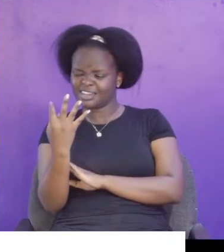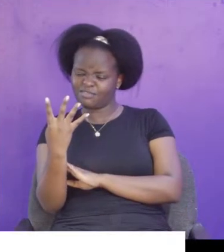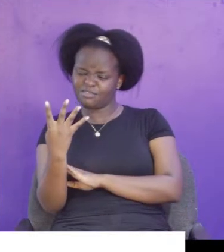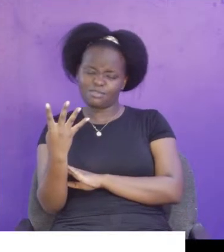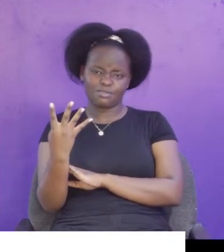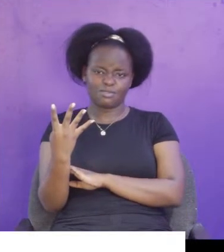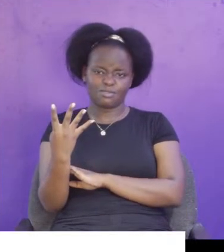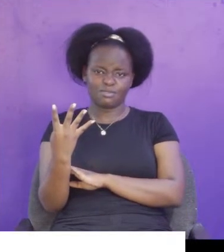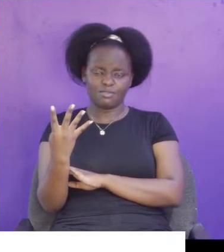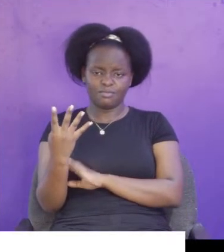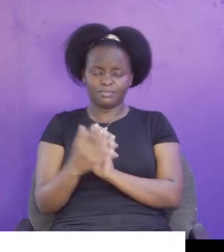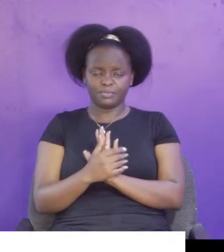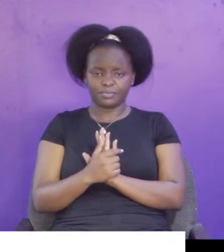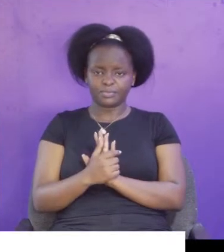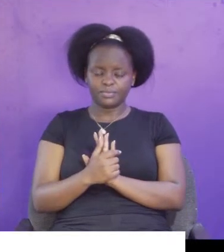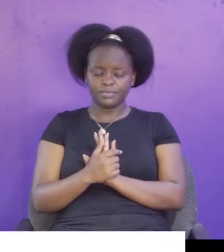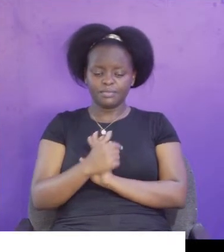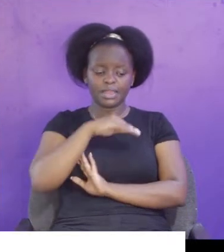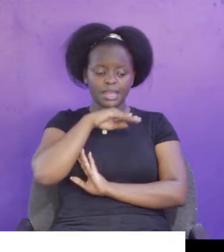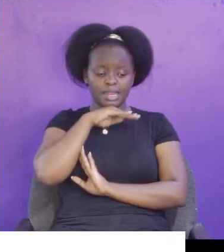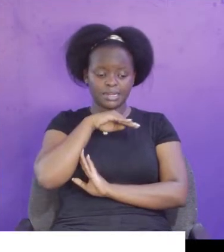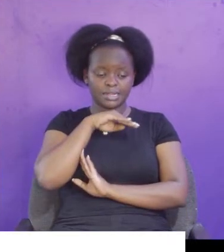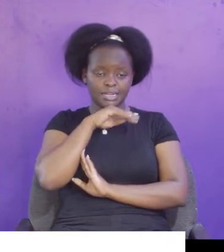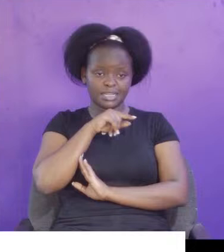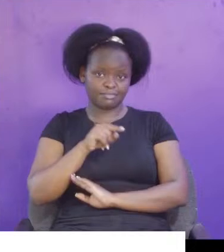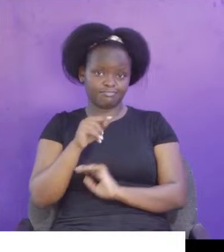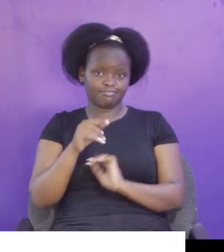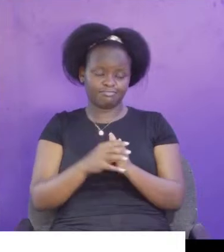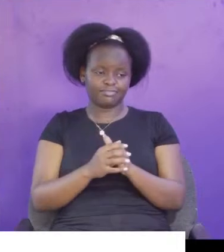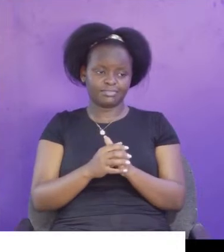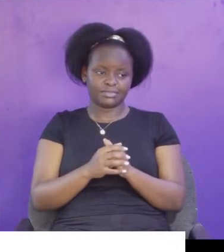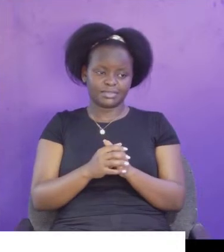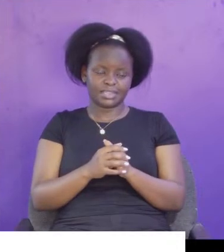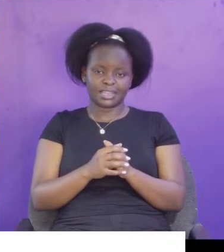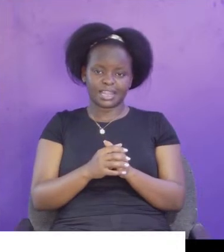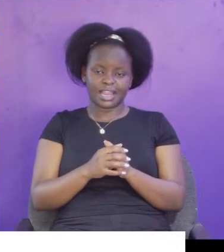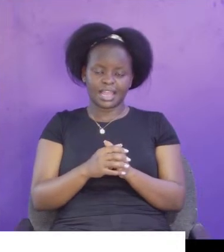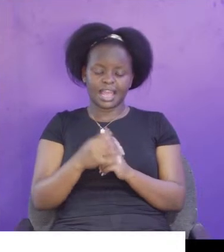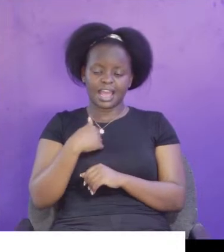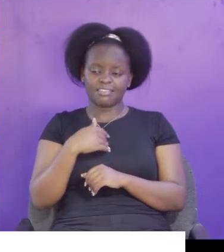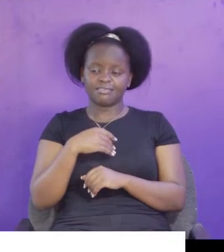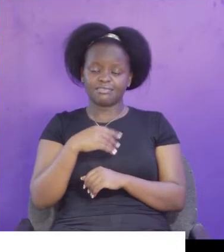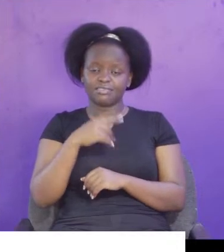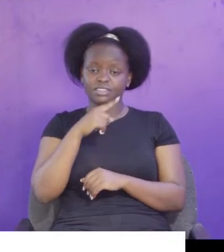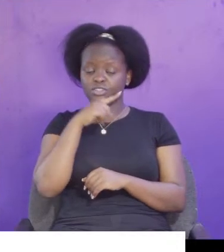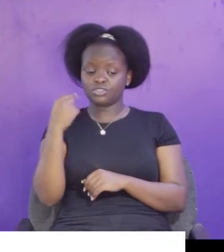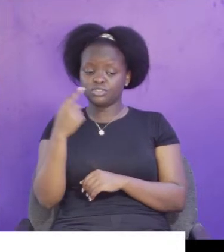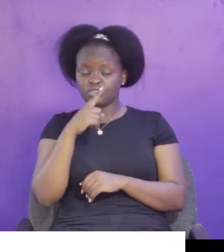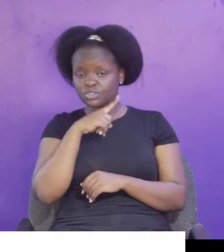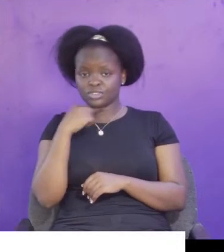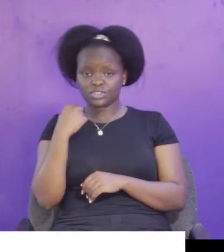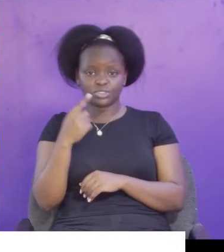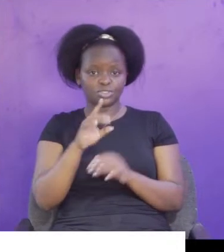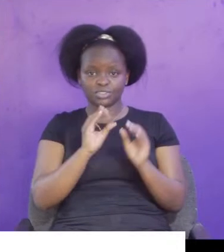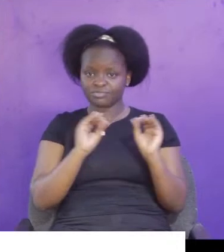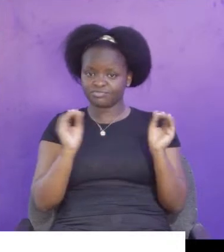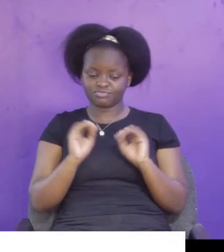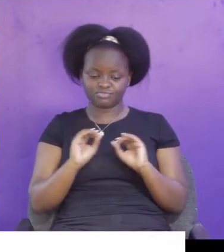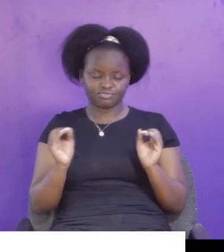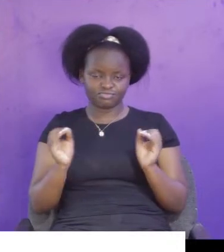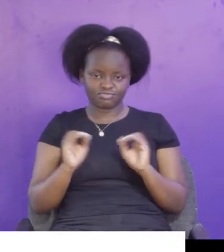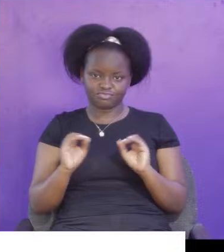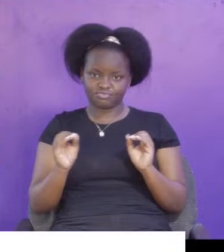So Raila was a no-nonsense man. He entertained no